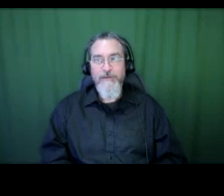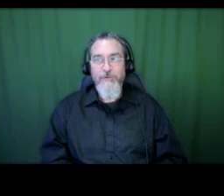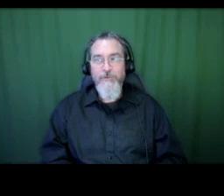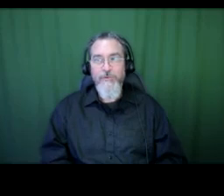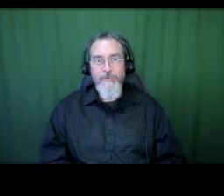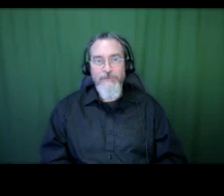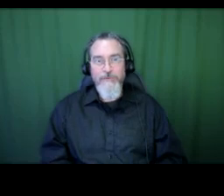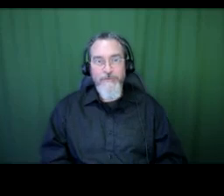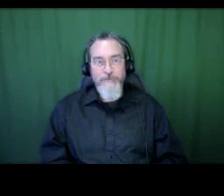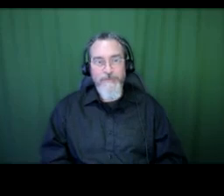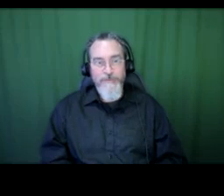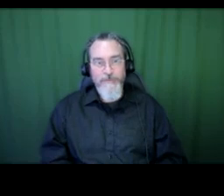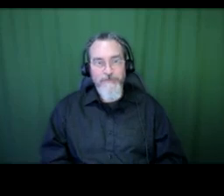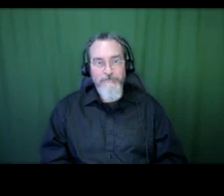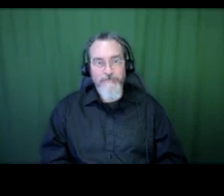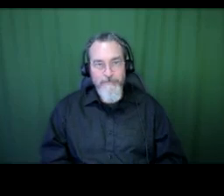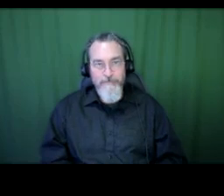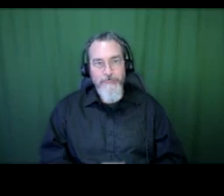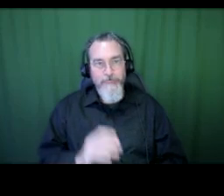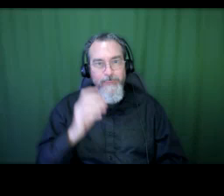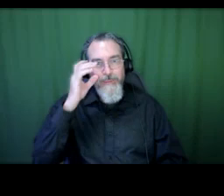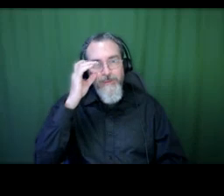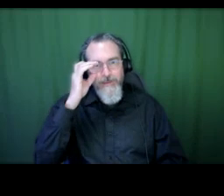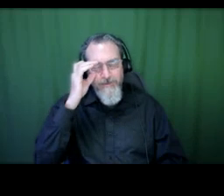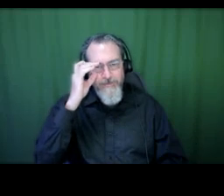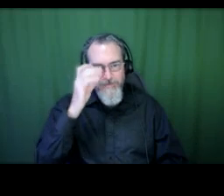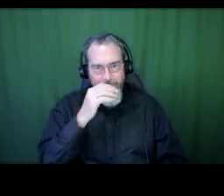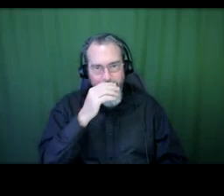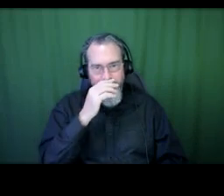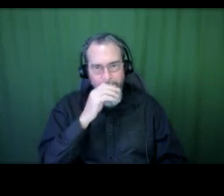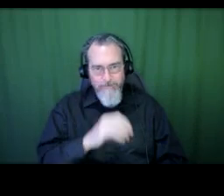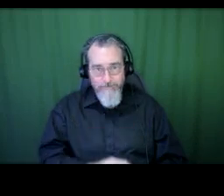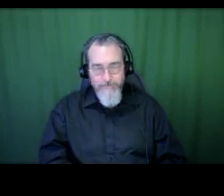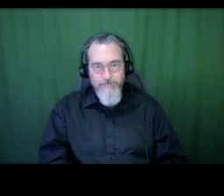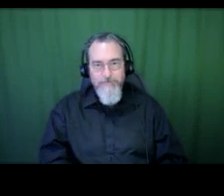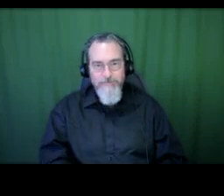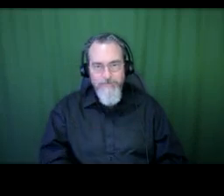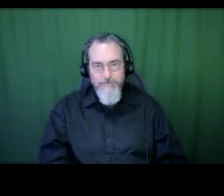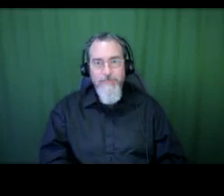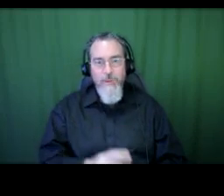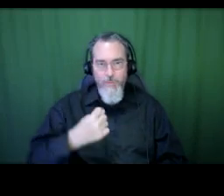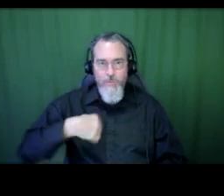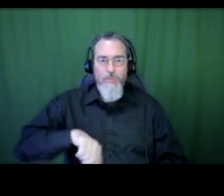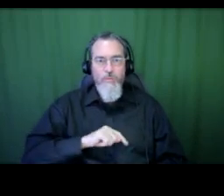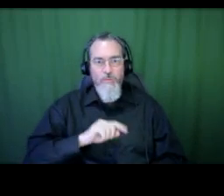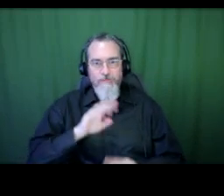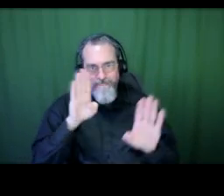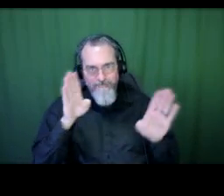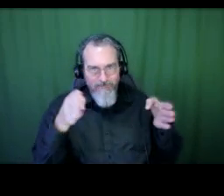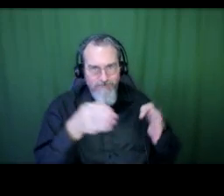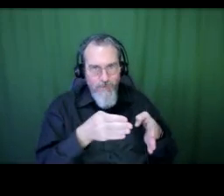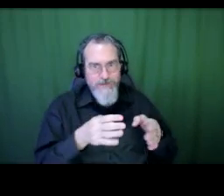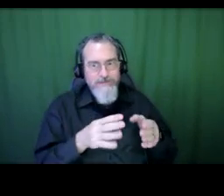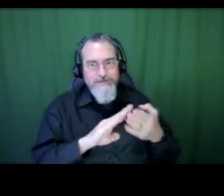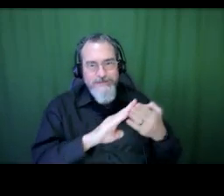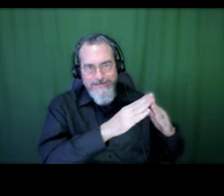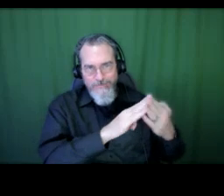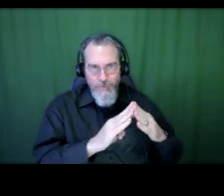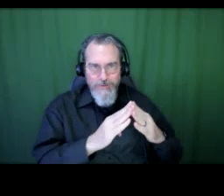So I just want to point out that we will be serving disadvantaged communities and workers. And as I mentioned just recently, we're going to